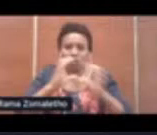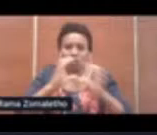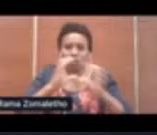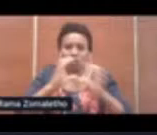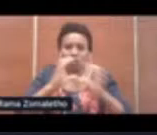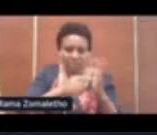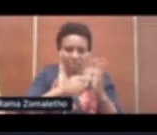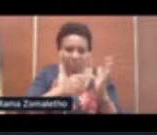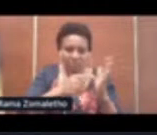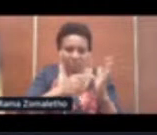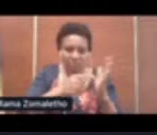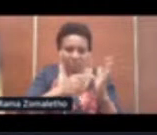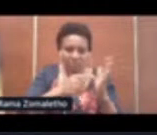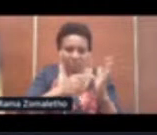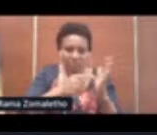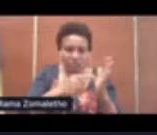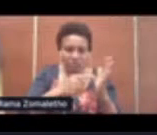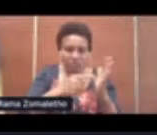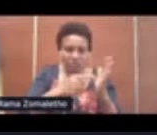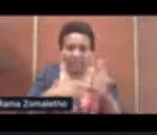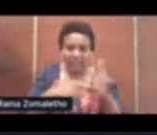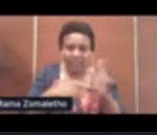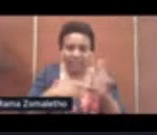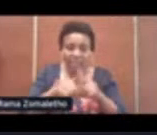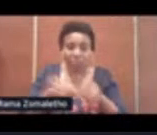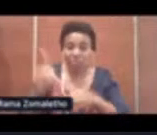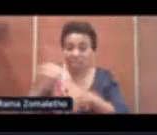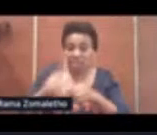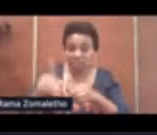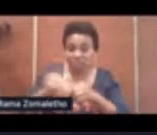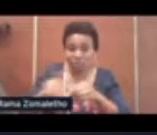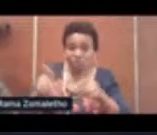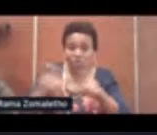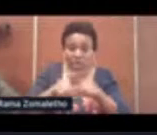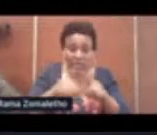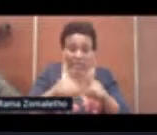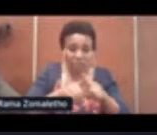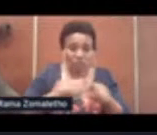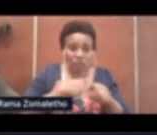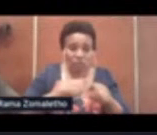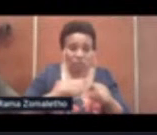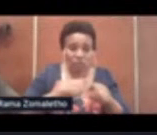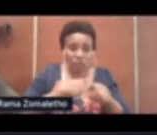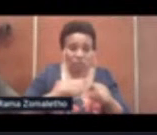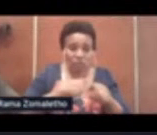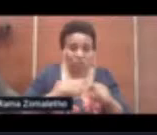the remittances. And diaspora is, as we all know, one of the,